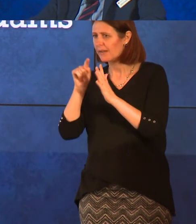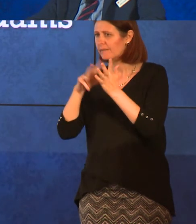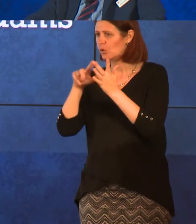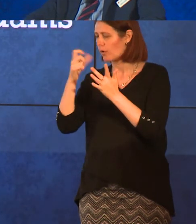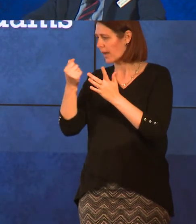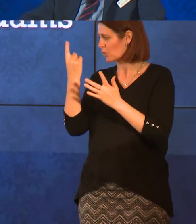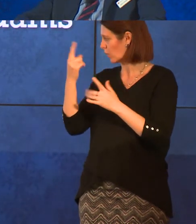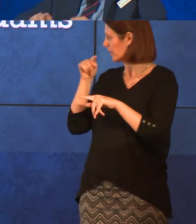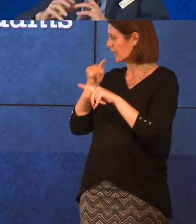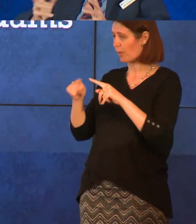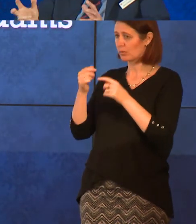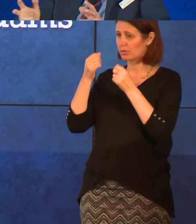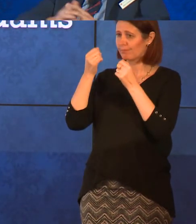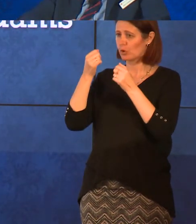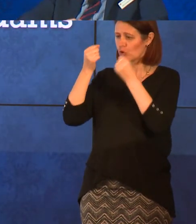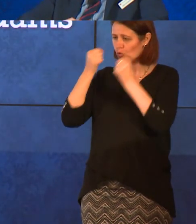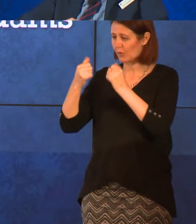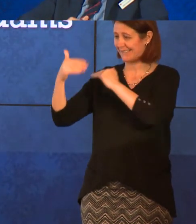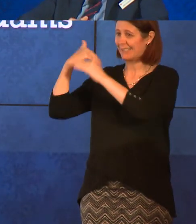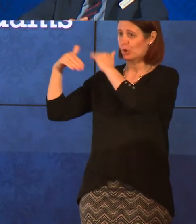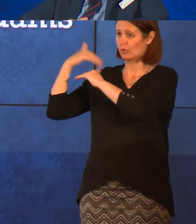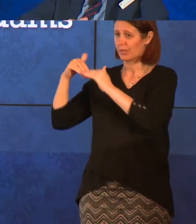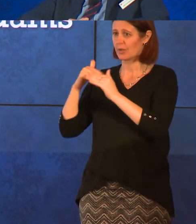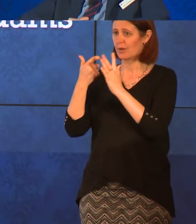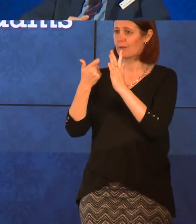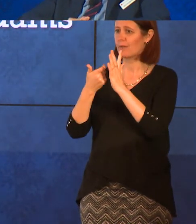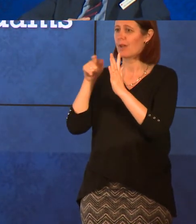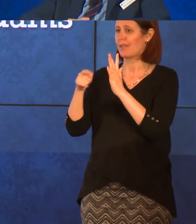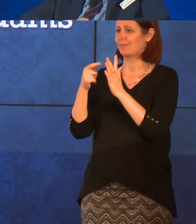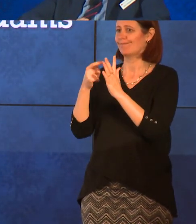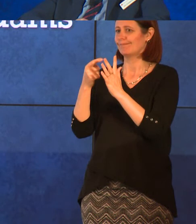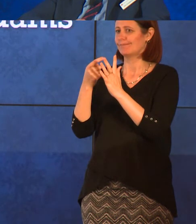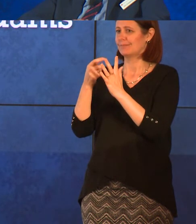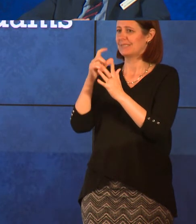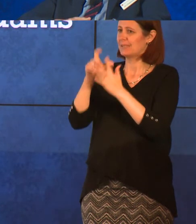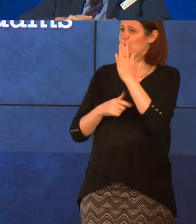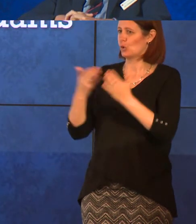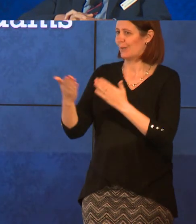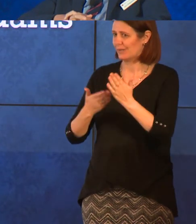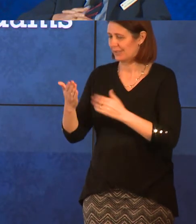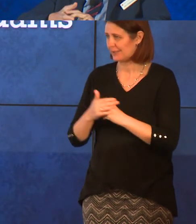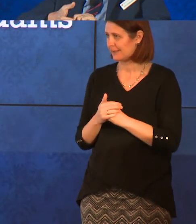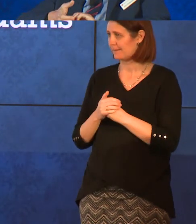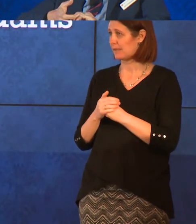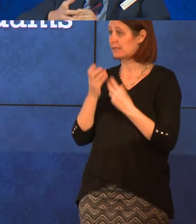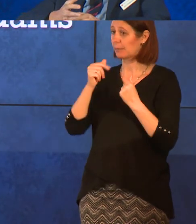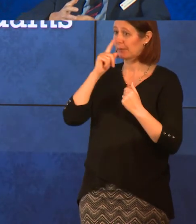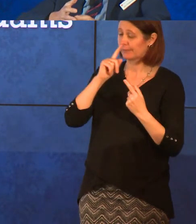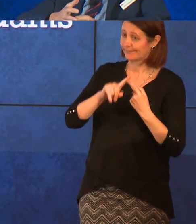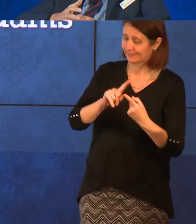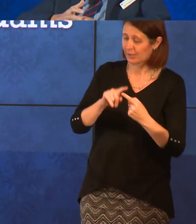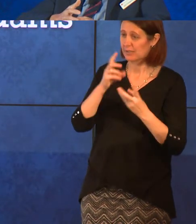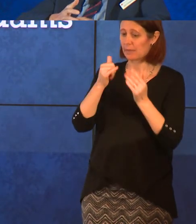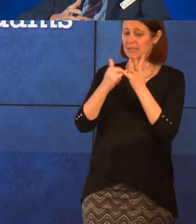the strongest histories of restrictive practice regulation in disability services, and to some extent that continues. So states and